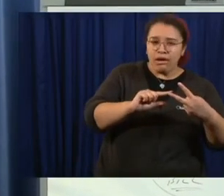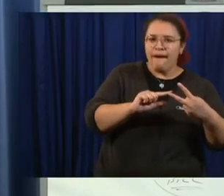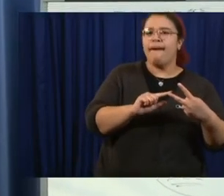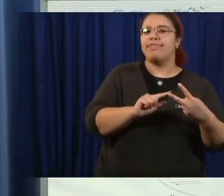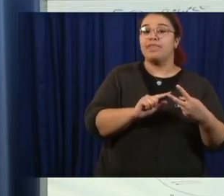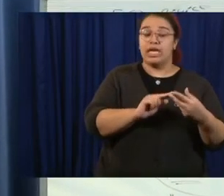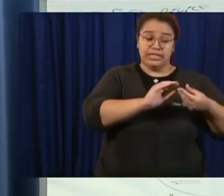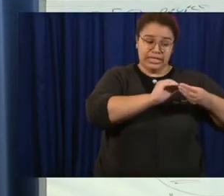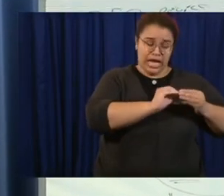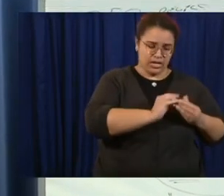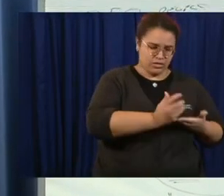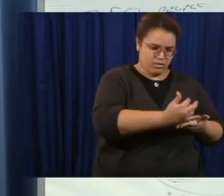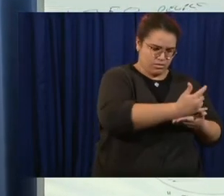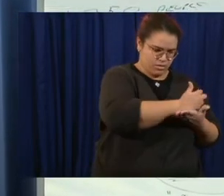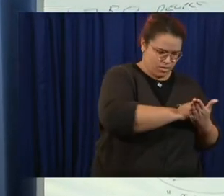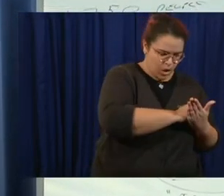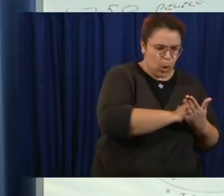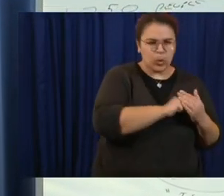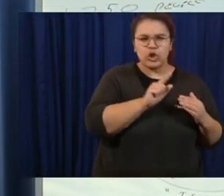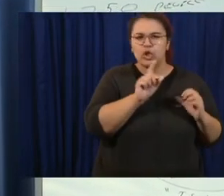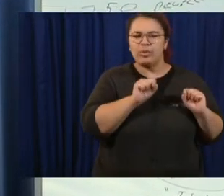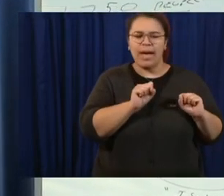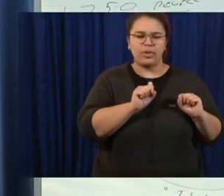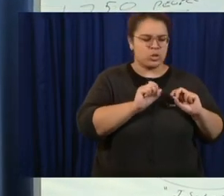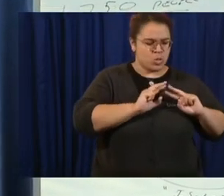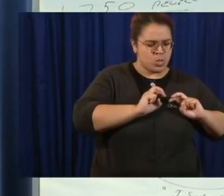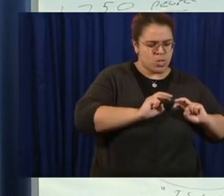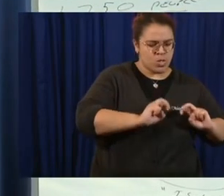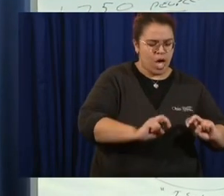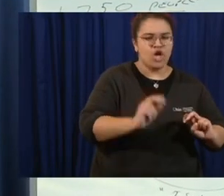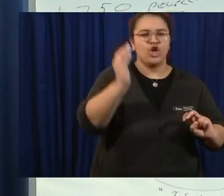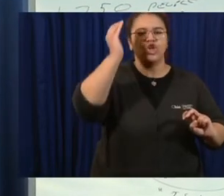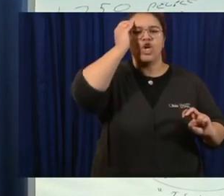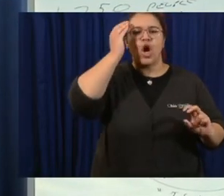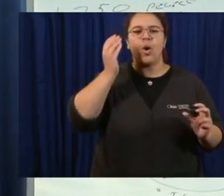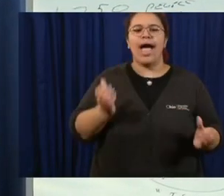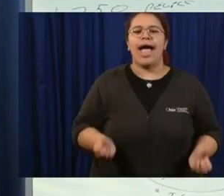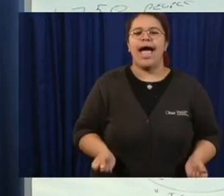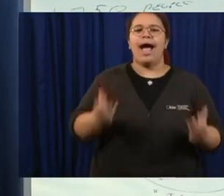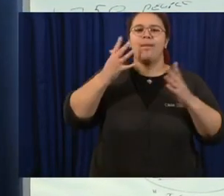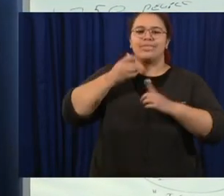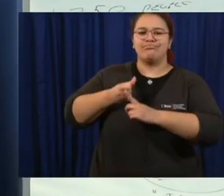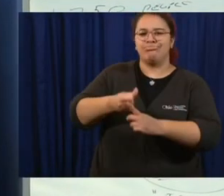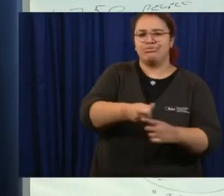the amount of coronavirus, like the prevalence in Ohio?